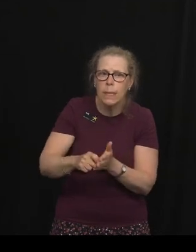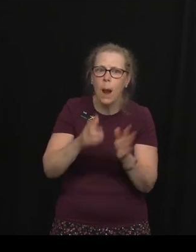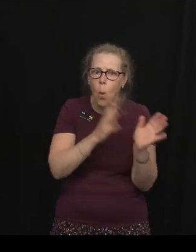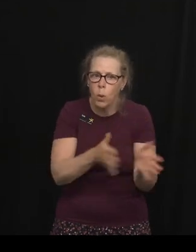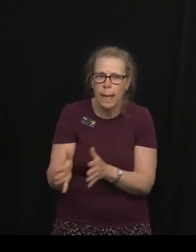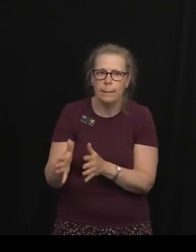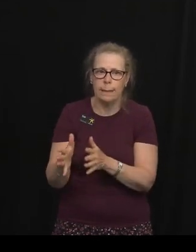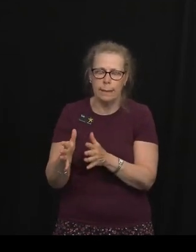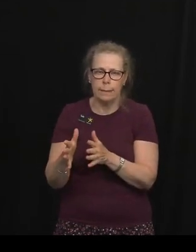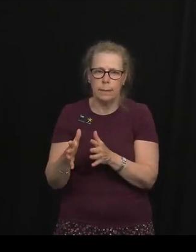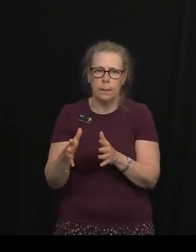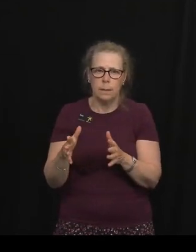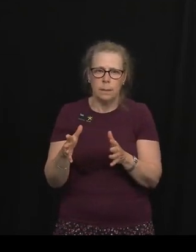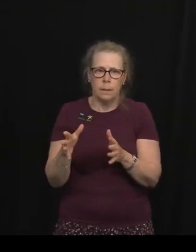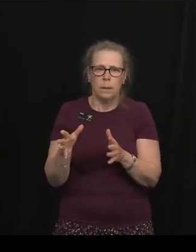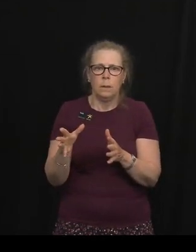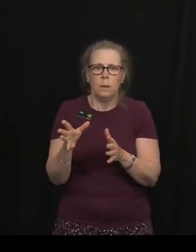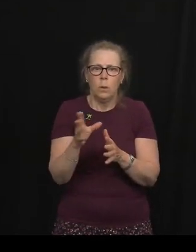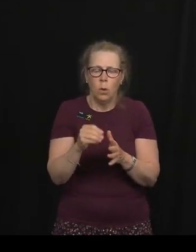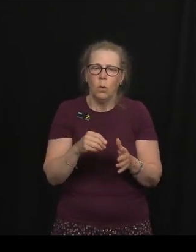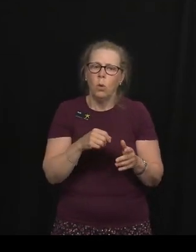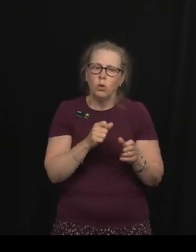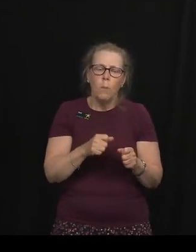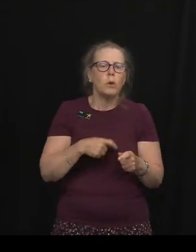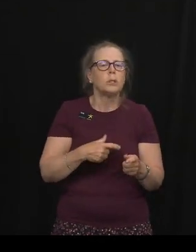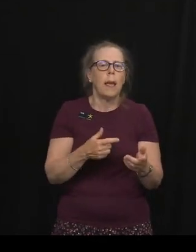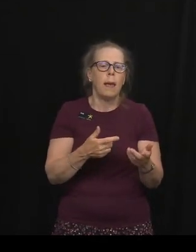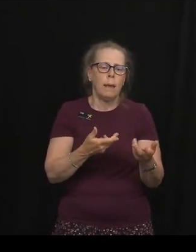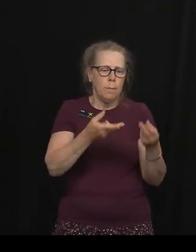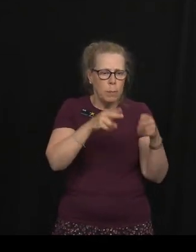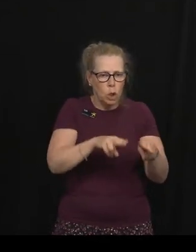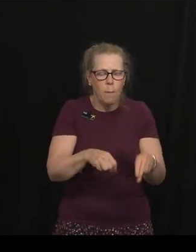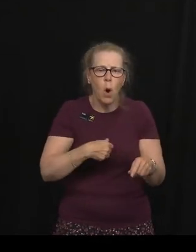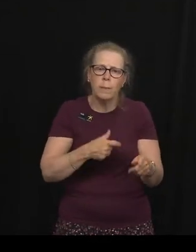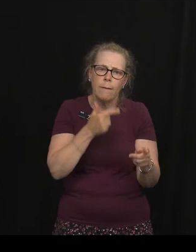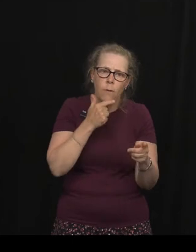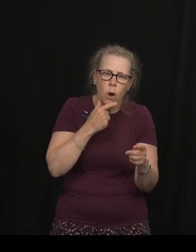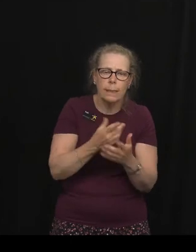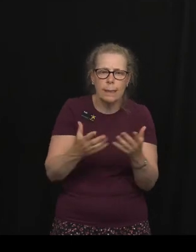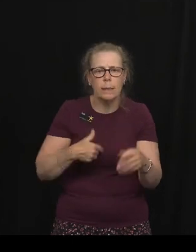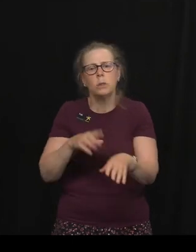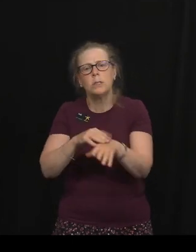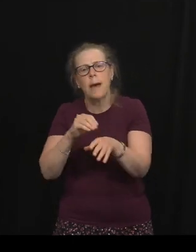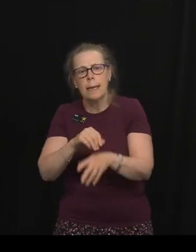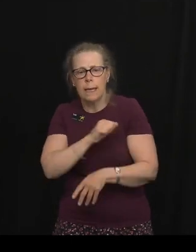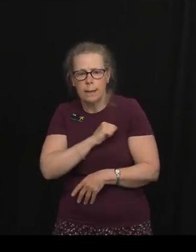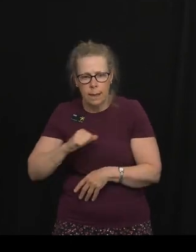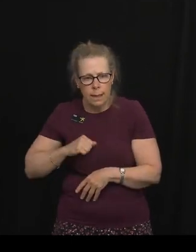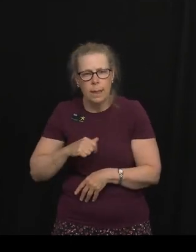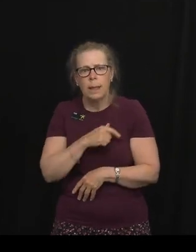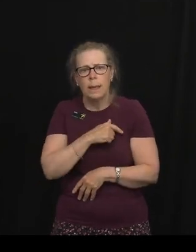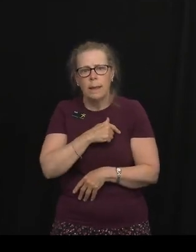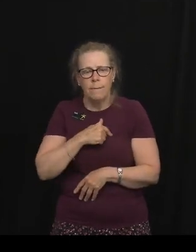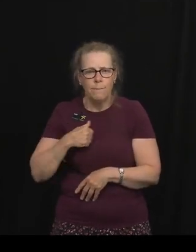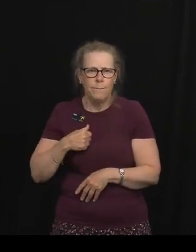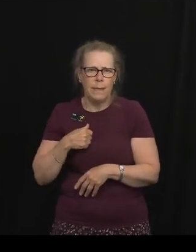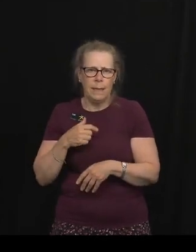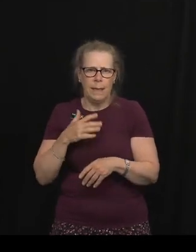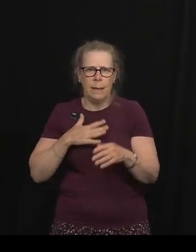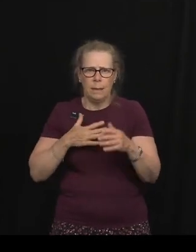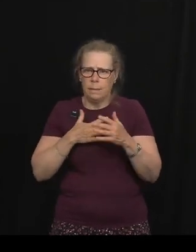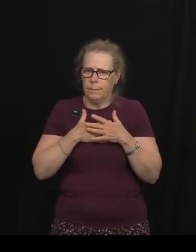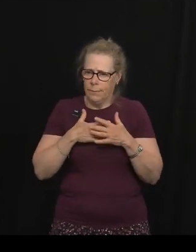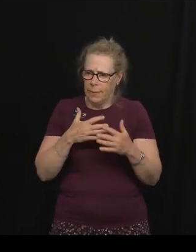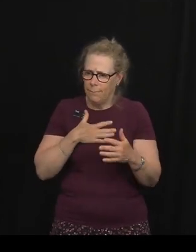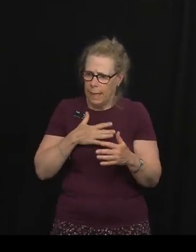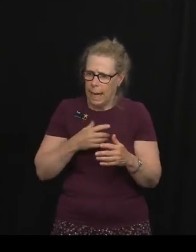that country and validate whether this is something dangerous or not. I've been saying Swedish government should say, we would love WHO to come to Malmö if we have an